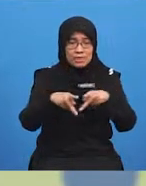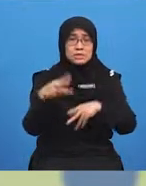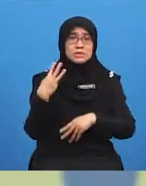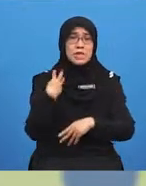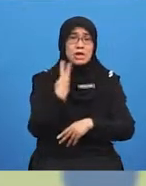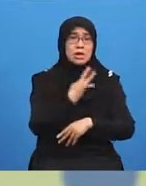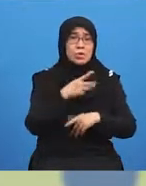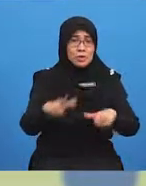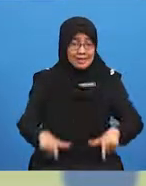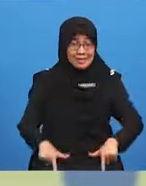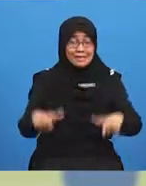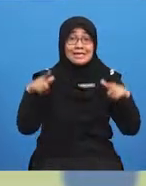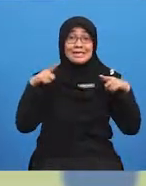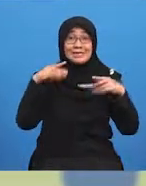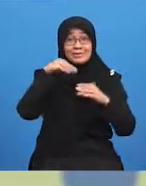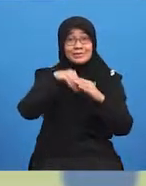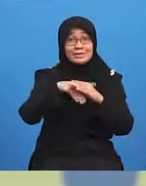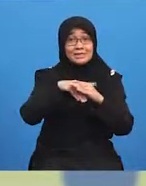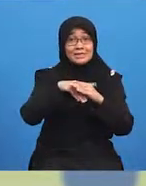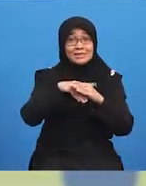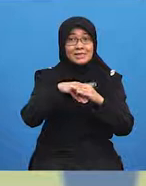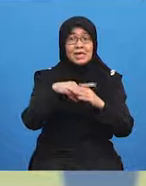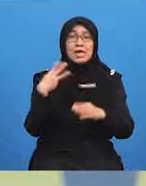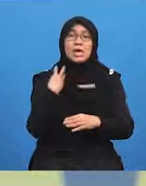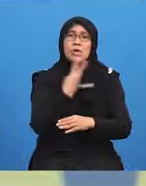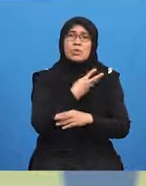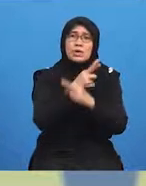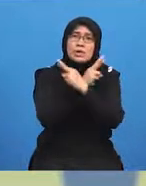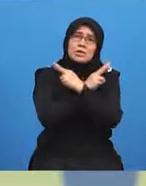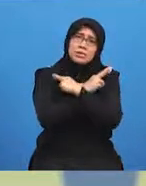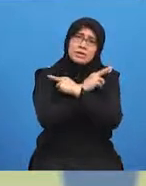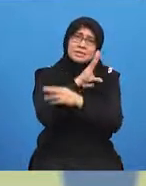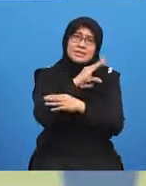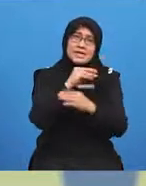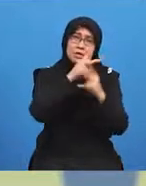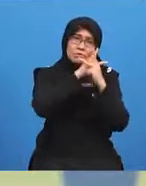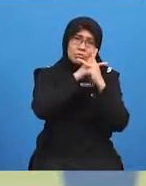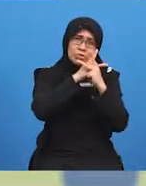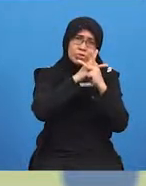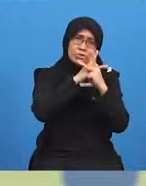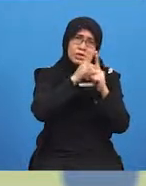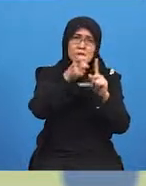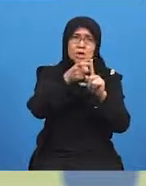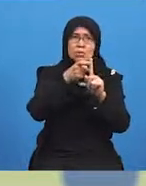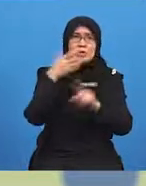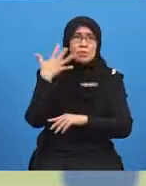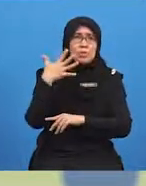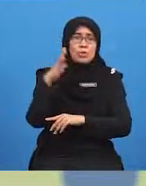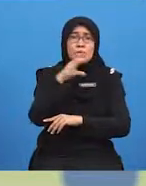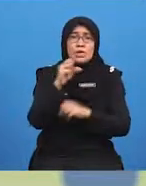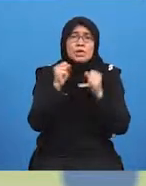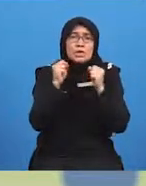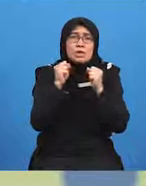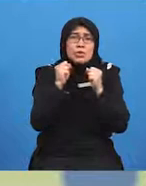rest and protect ourselves from hot and cold weather in a house. In our house, there